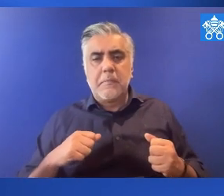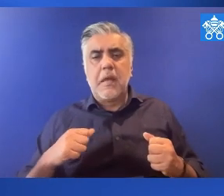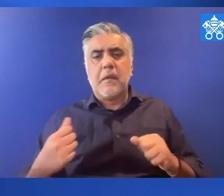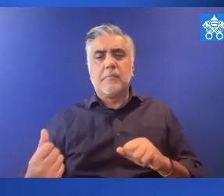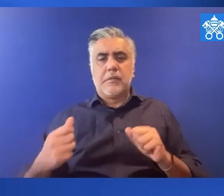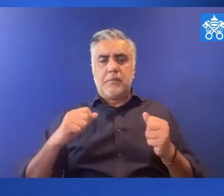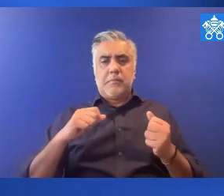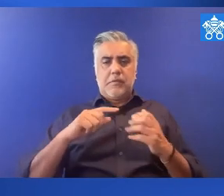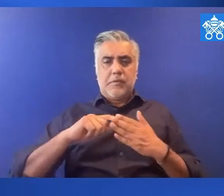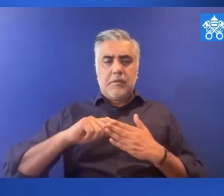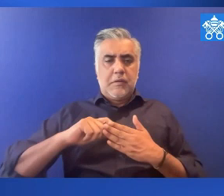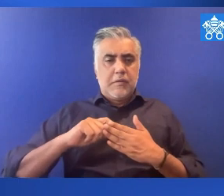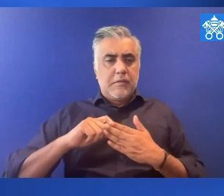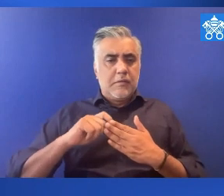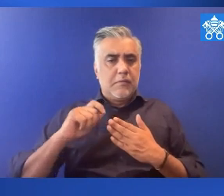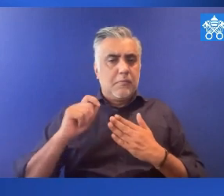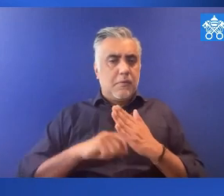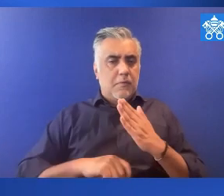baptism, she wrote,